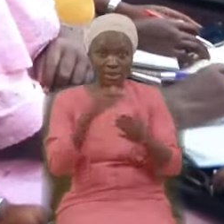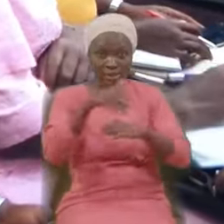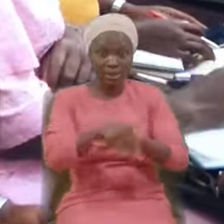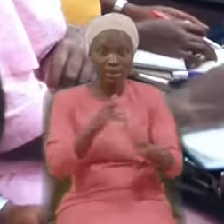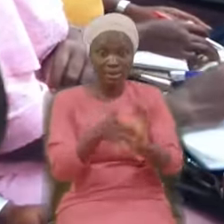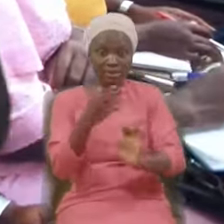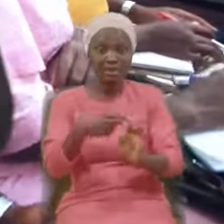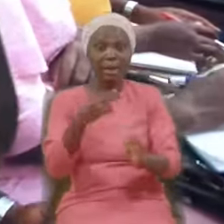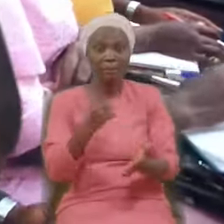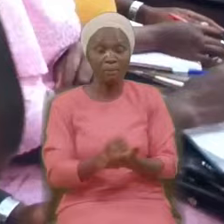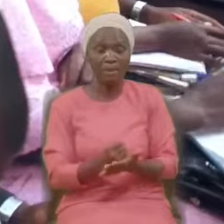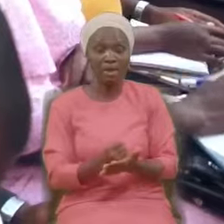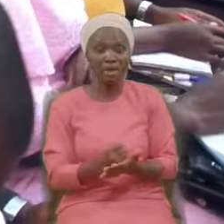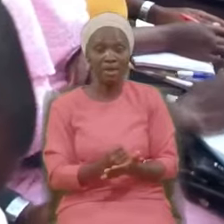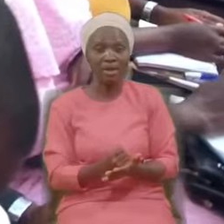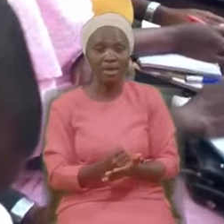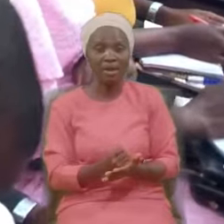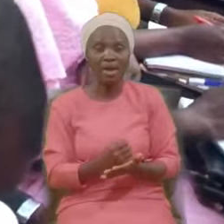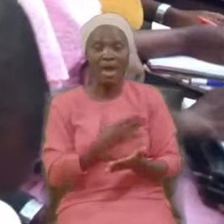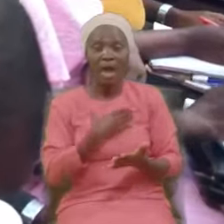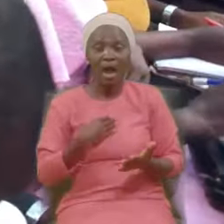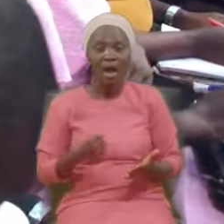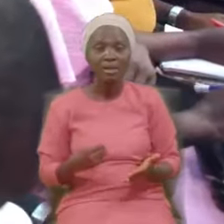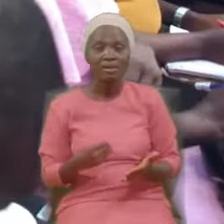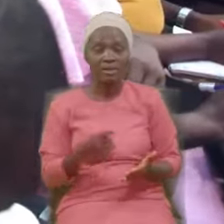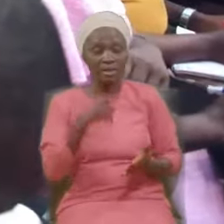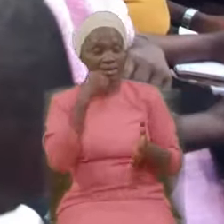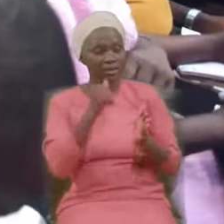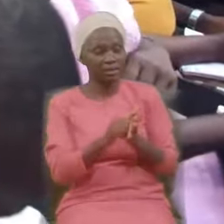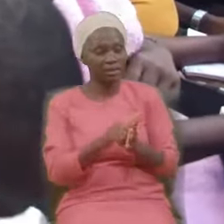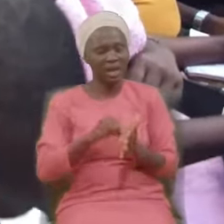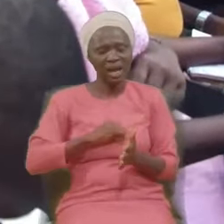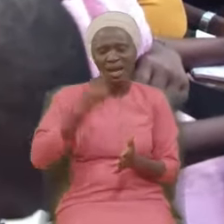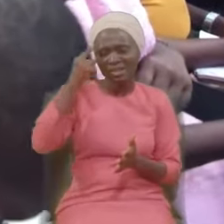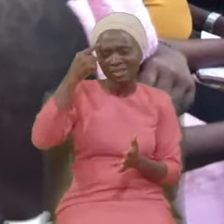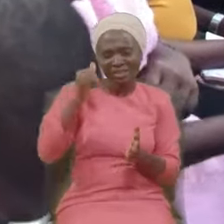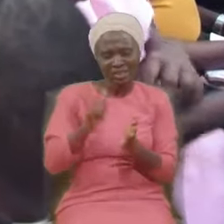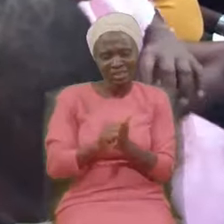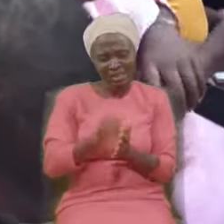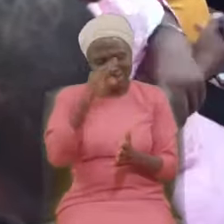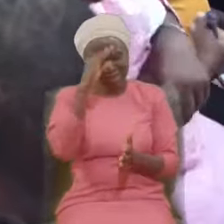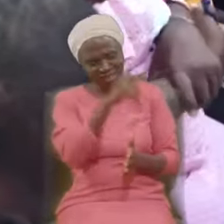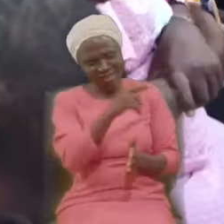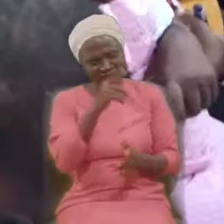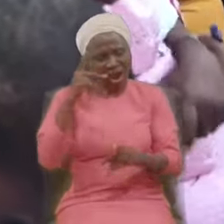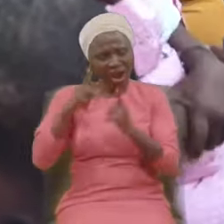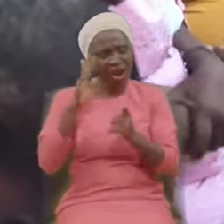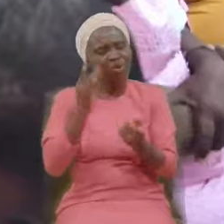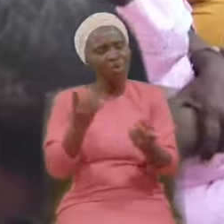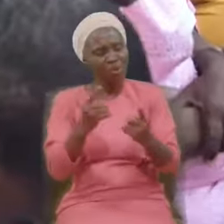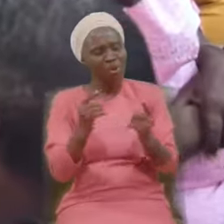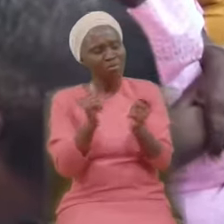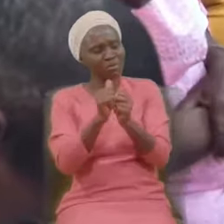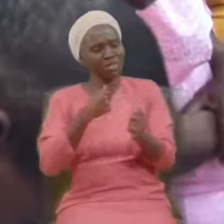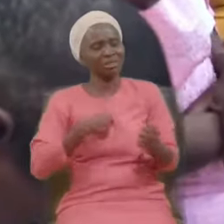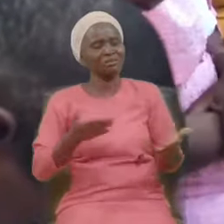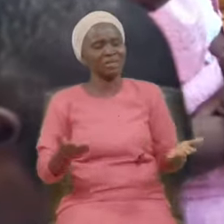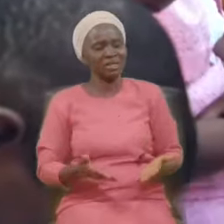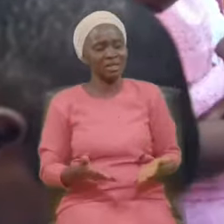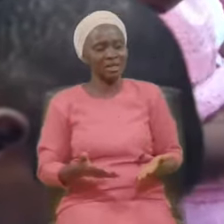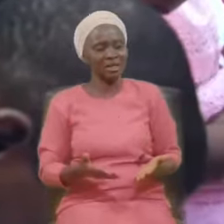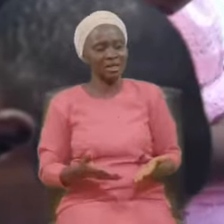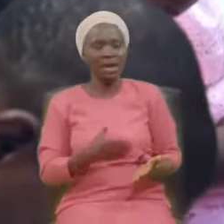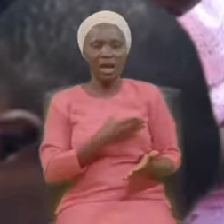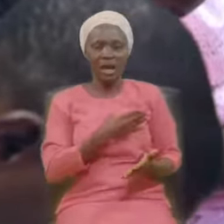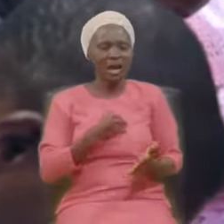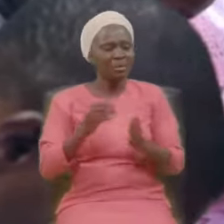said, I thought it will surely come out to me and stand and call on the name of the Lord his God